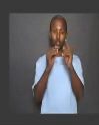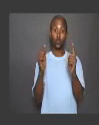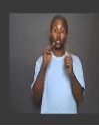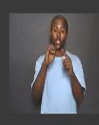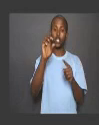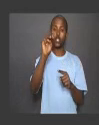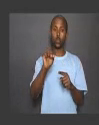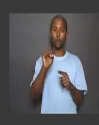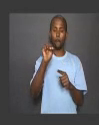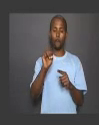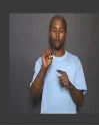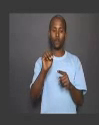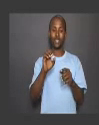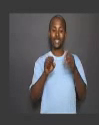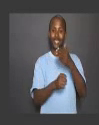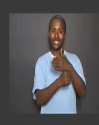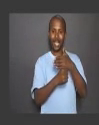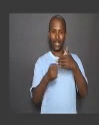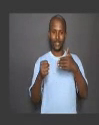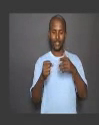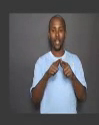slope of the secant line.